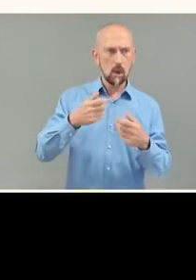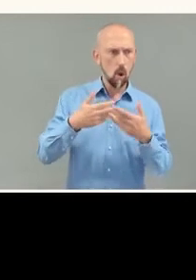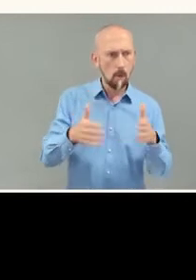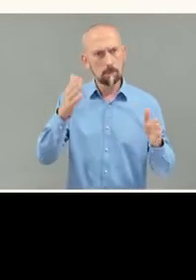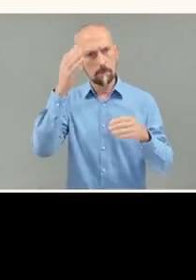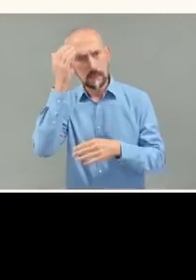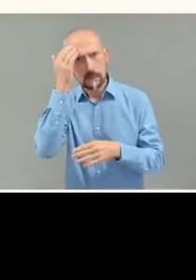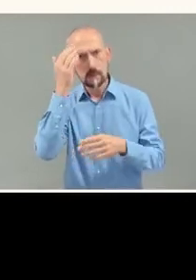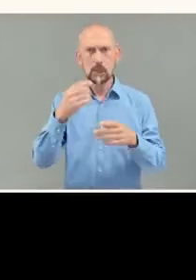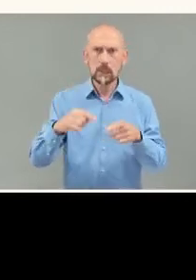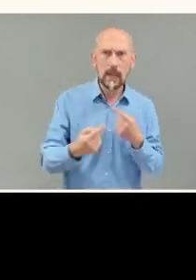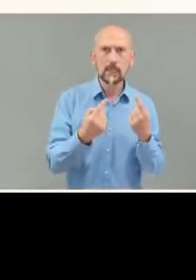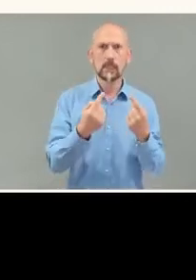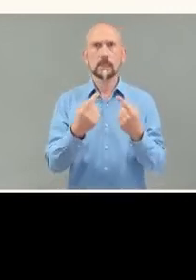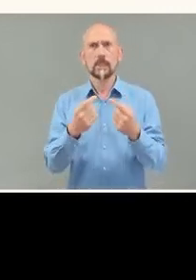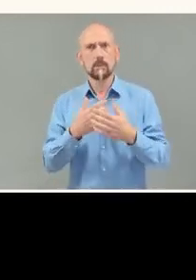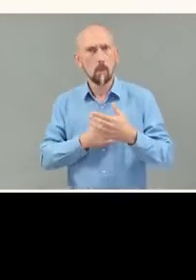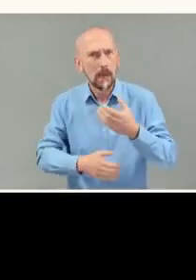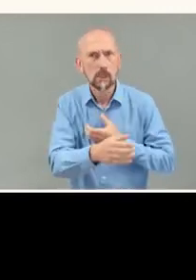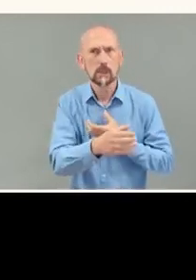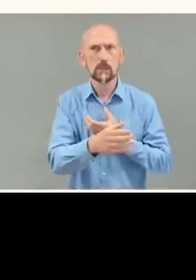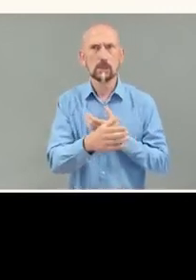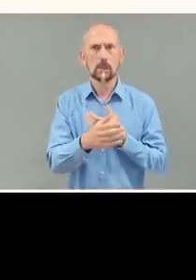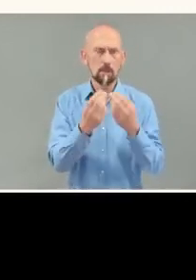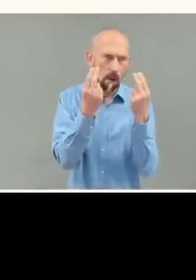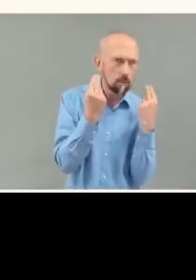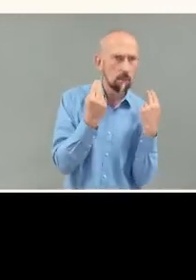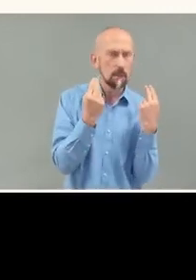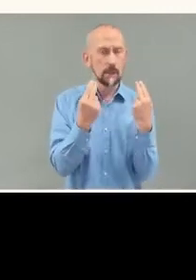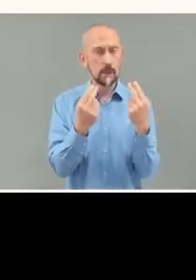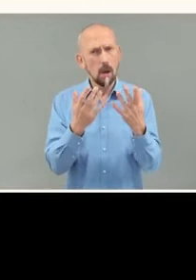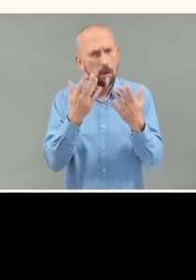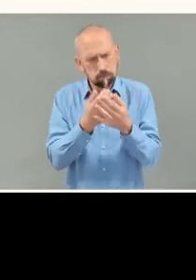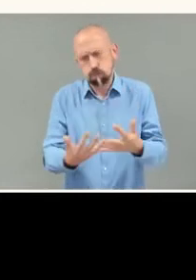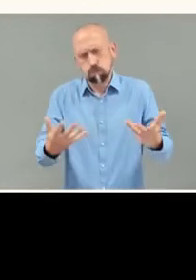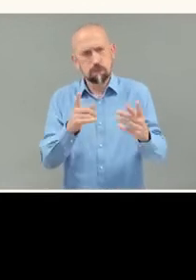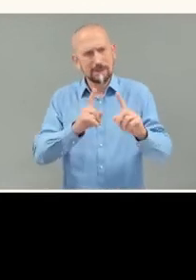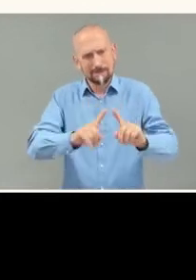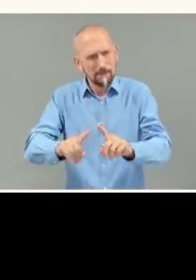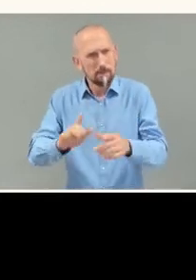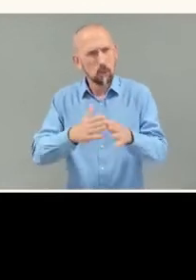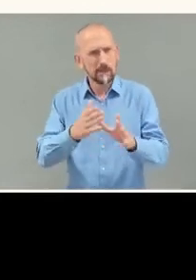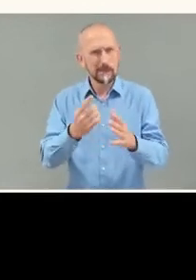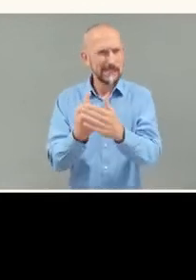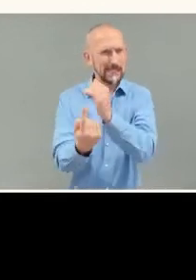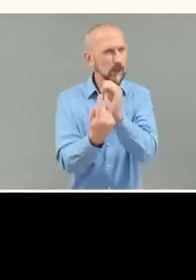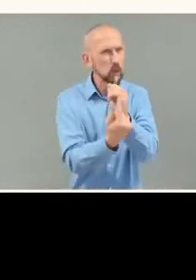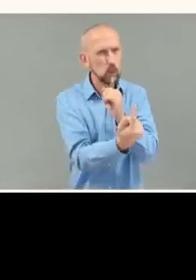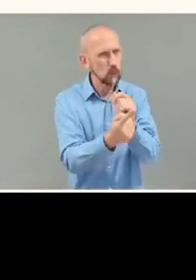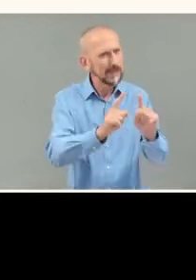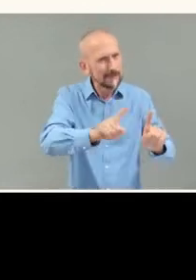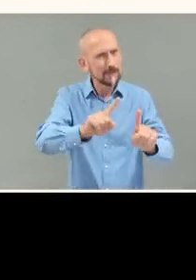there's plenty more, and each individual is different. However, needless to say,